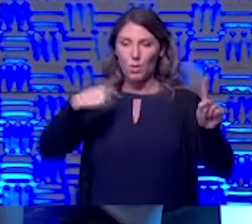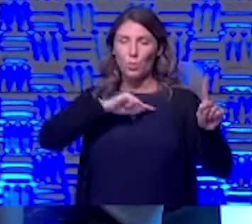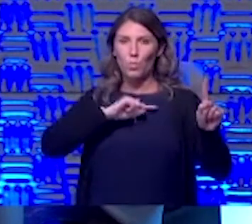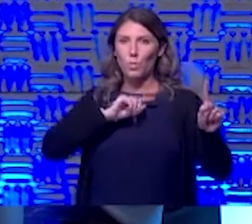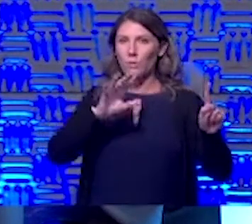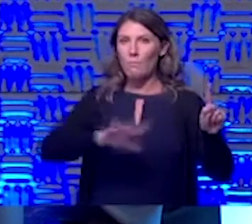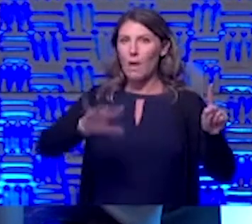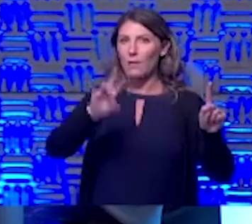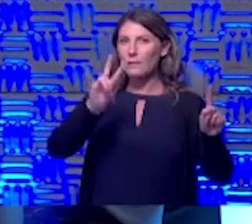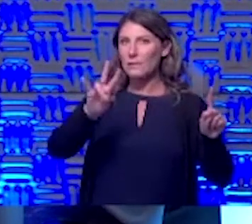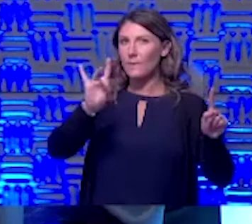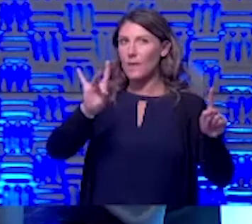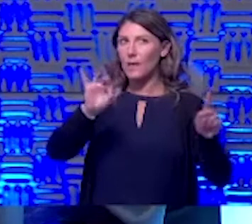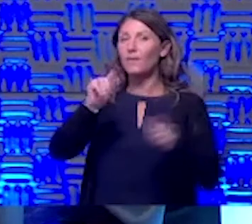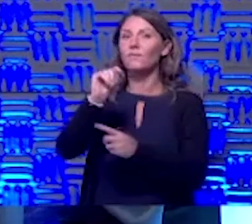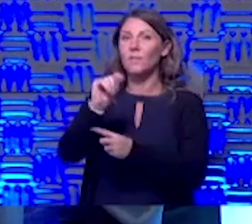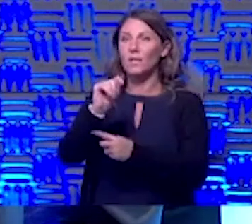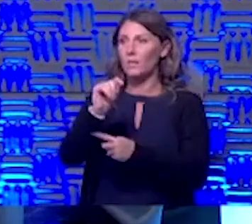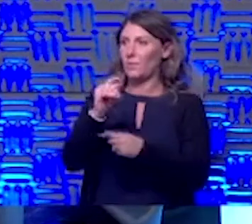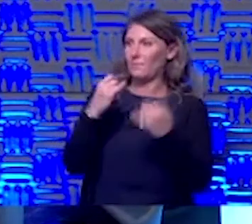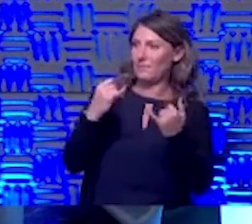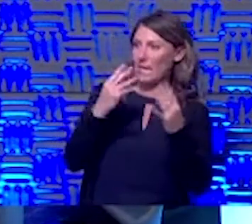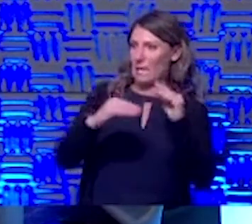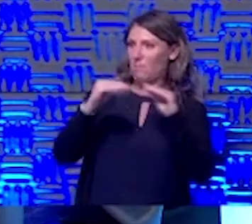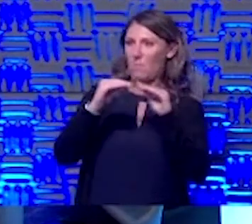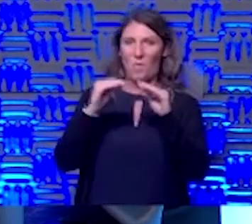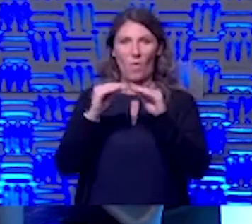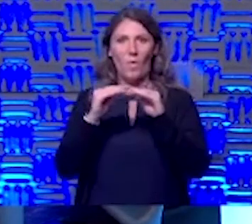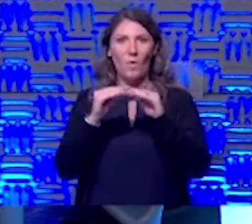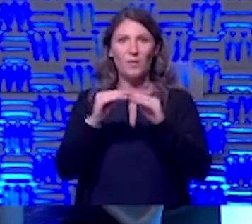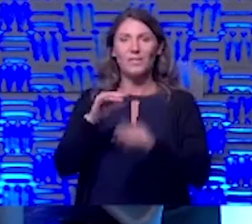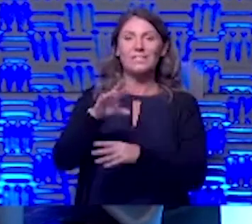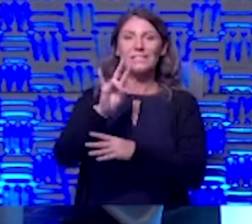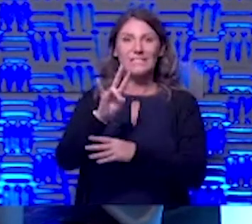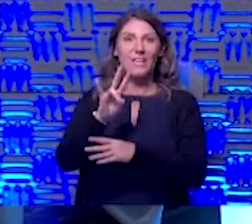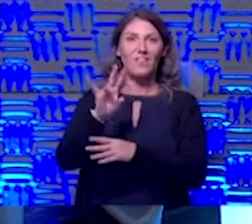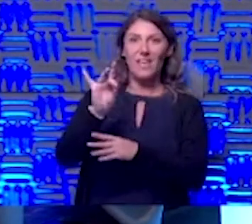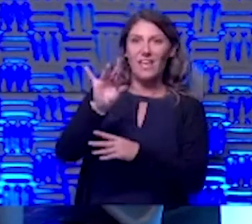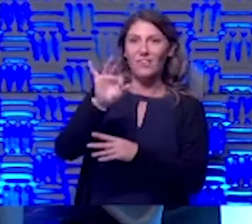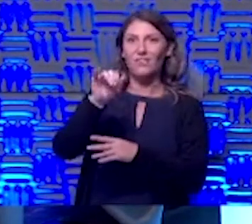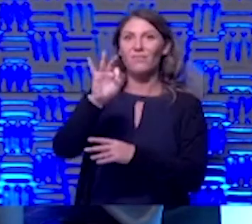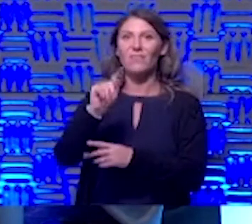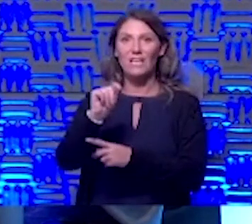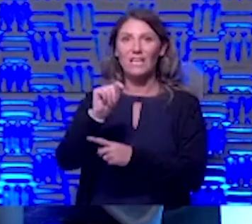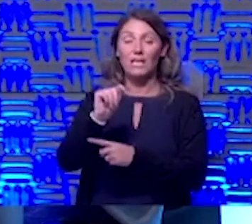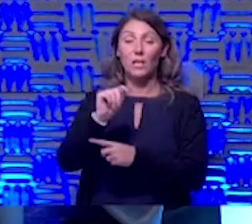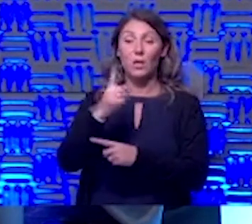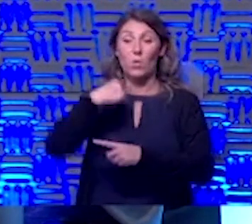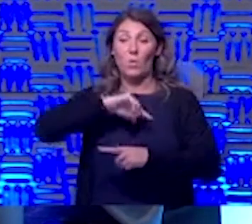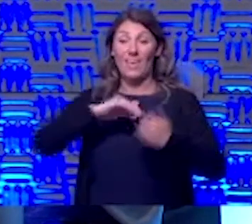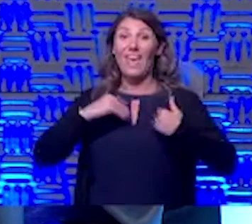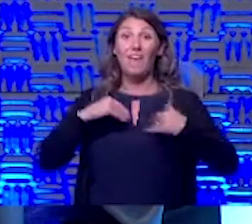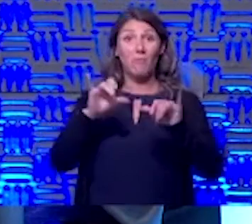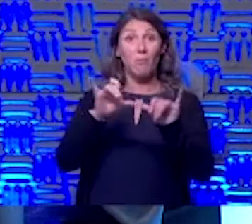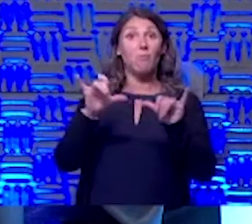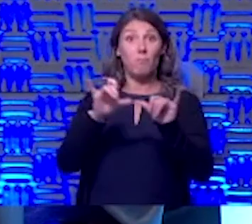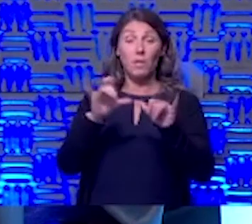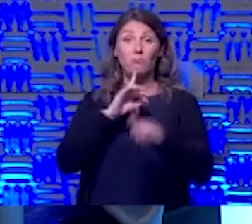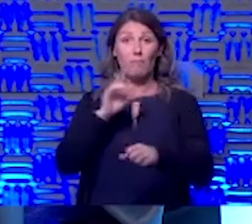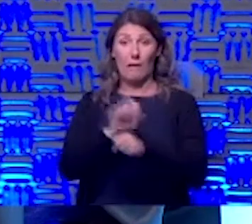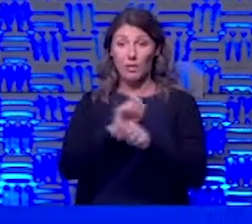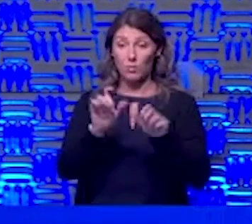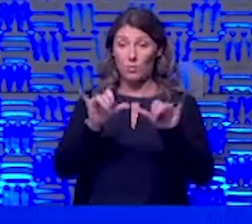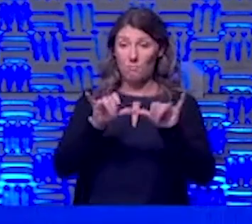feet apart. When today, I know we're probably even more. Yep. And when there's 3 of us, we have it measured so that we can be more than 6 feet